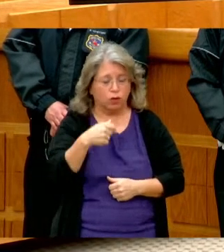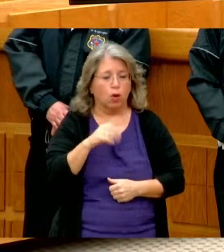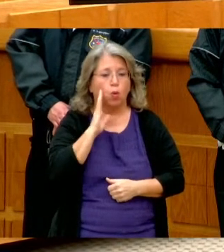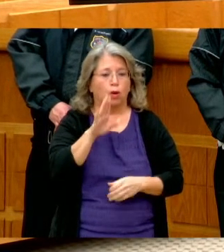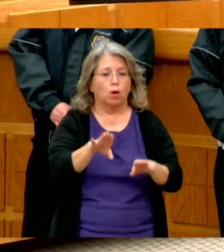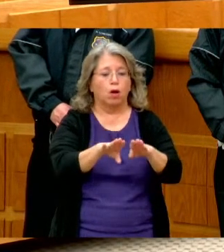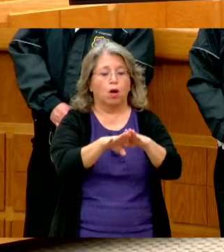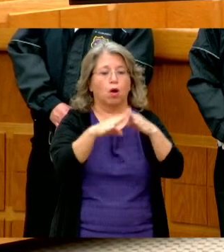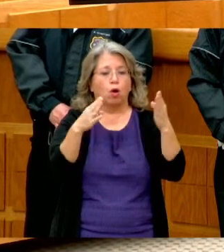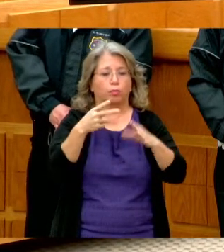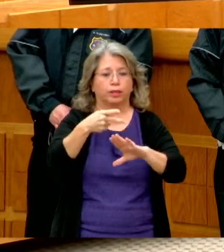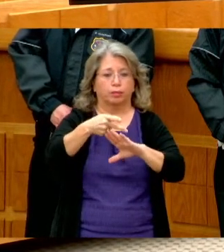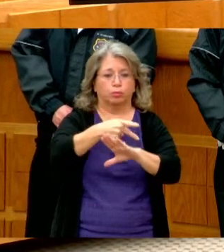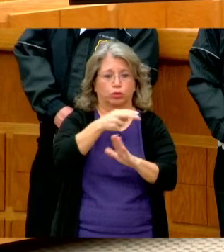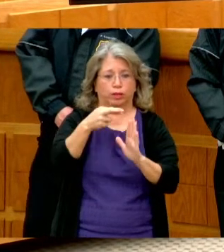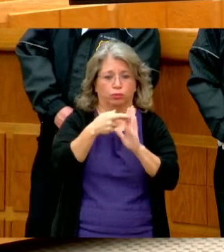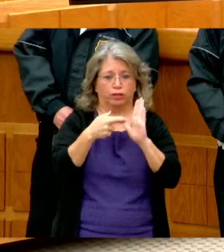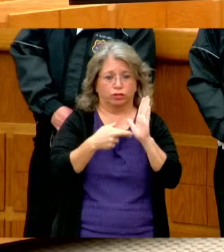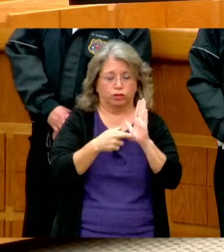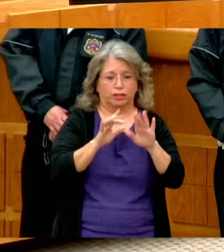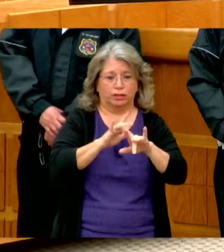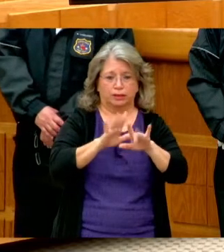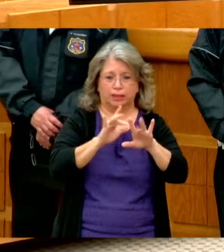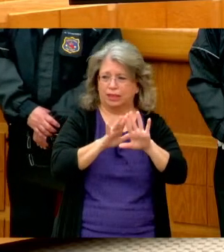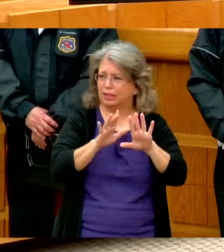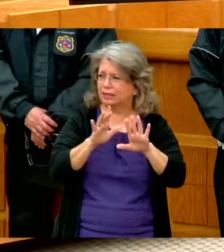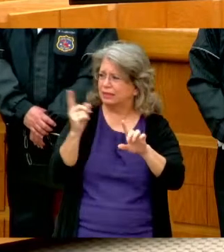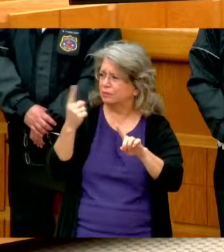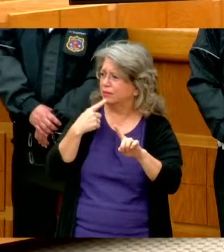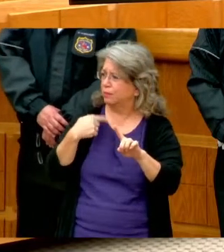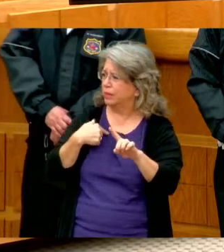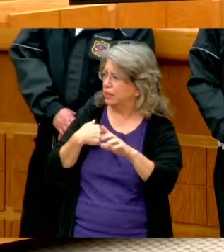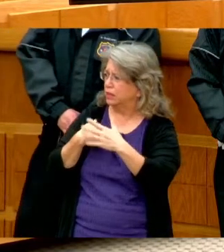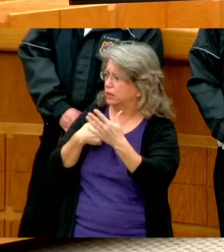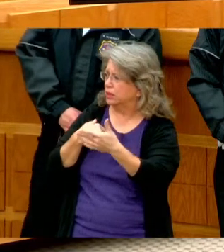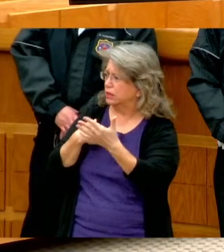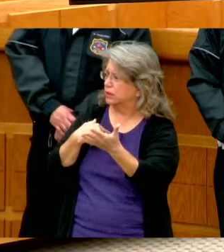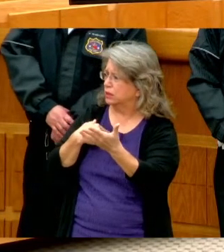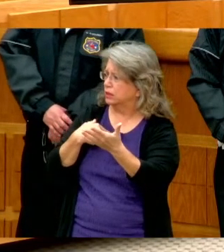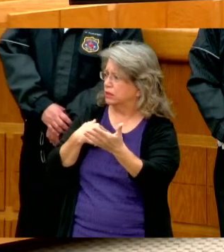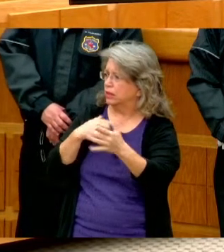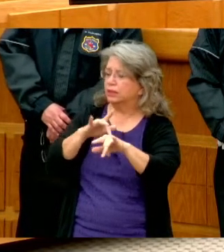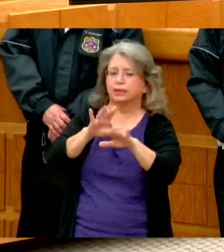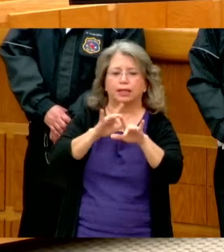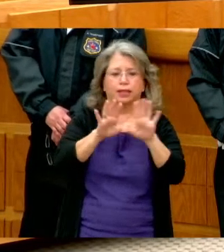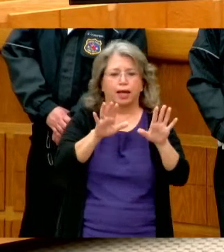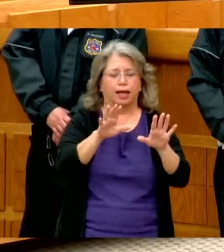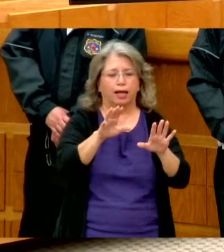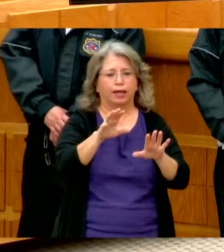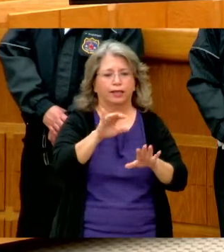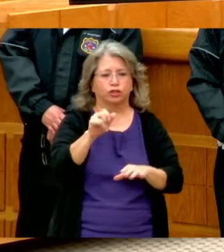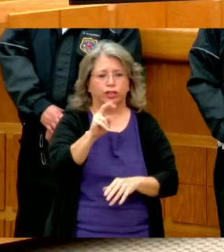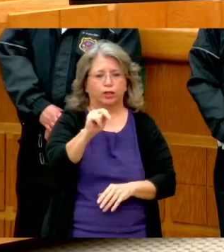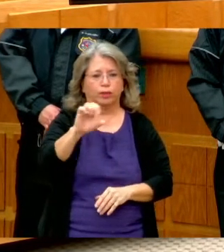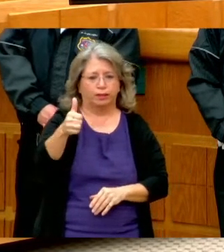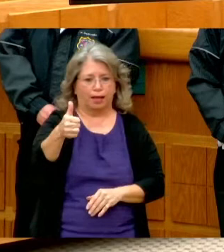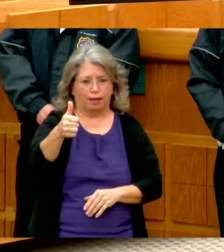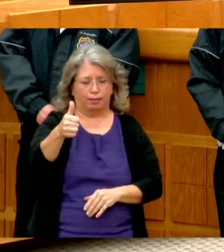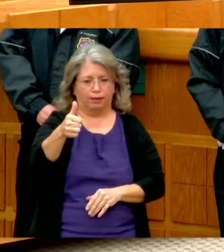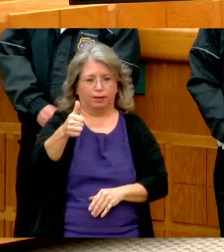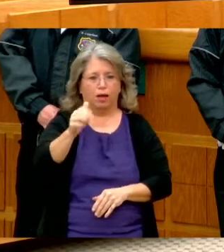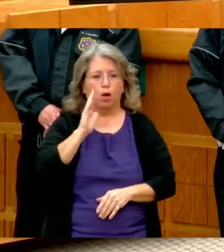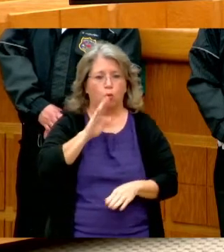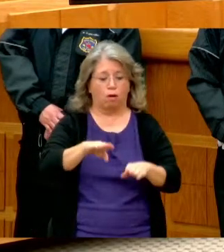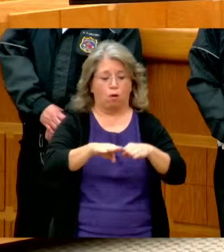pre-registration Sunday. Forgive me, can someone tell me the date? The 10th, Sunday the 10th at